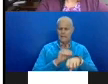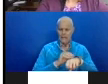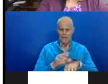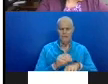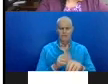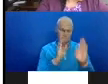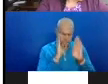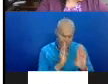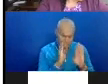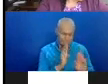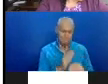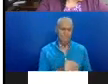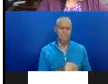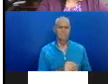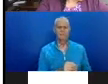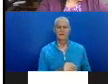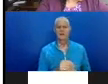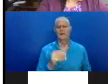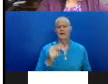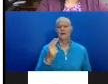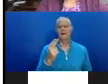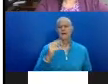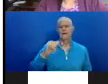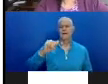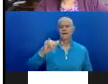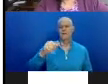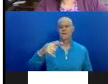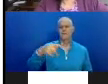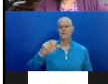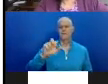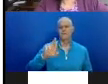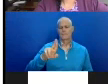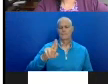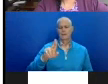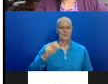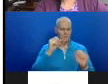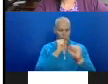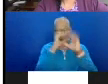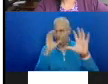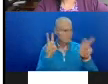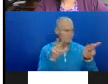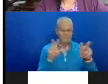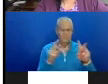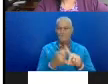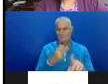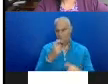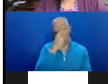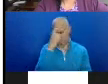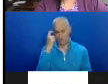the the hyper and hypoarousal that comes out of trauma, for often for both